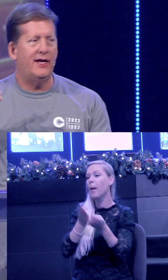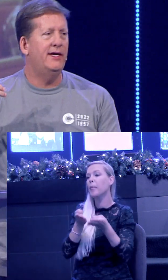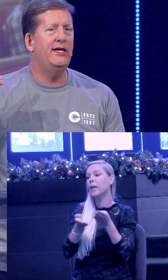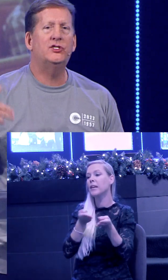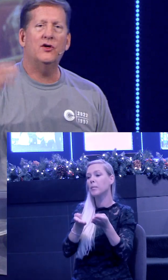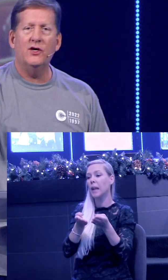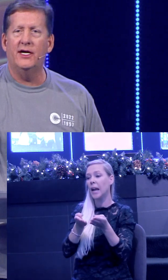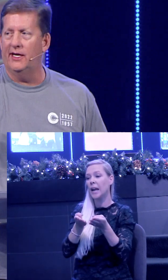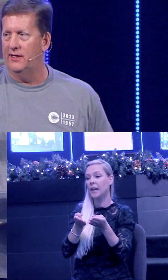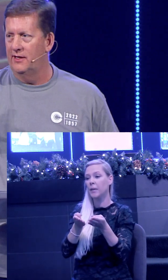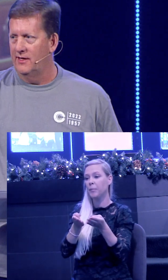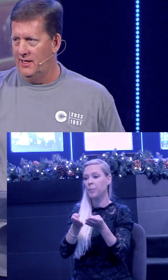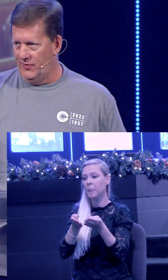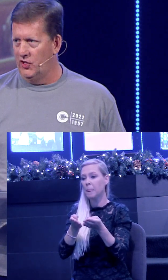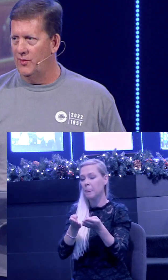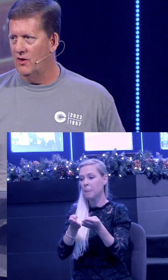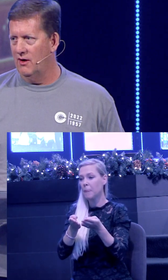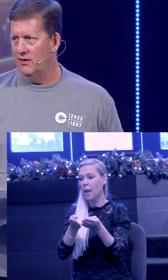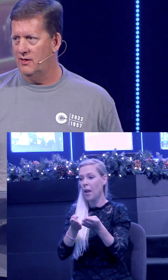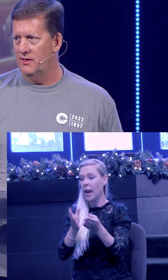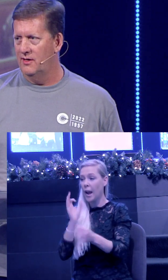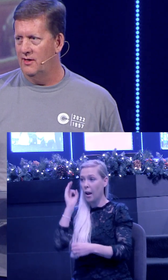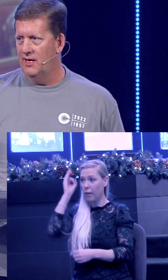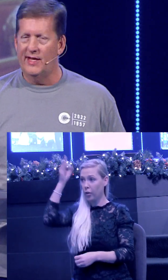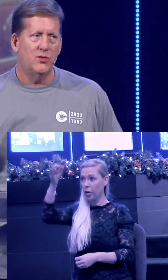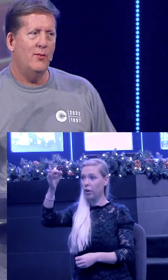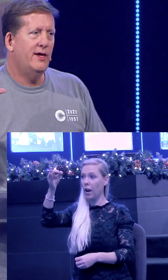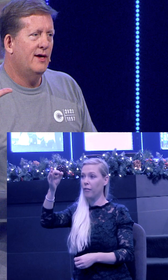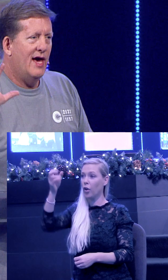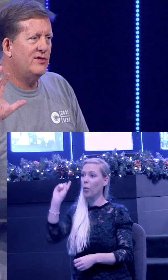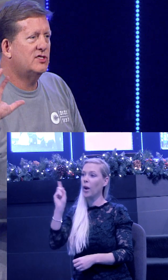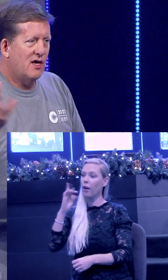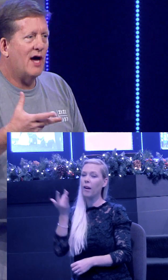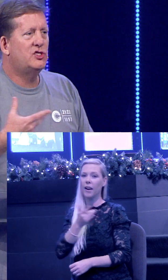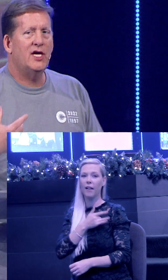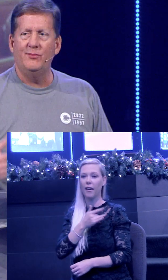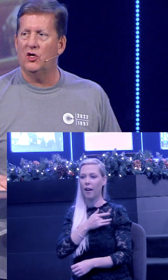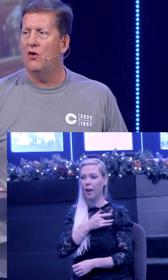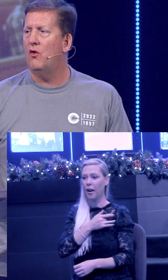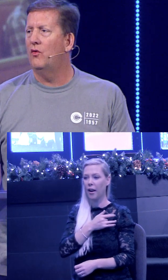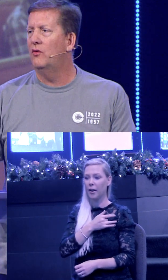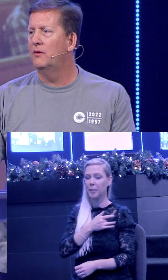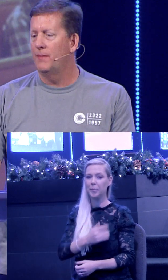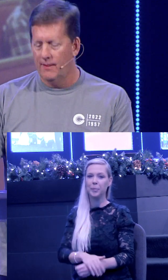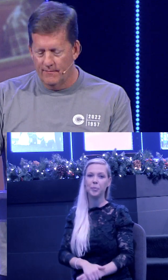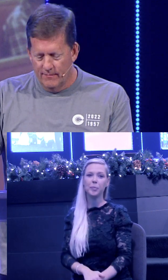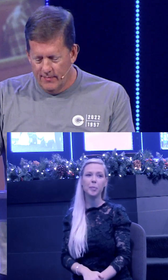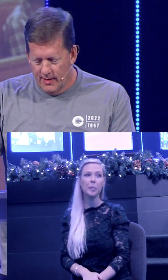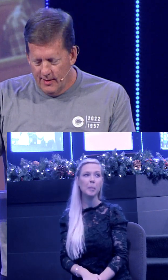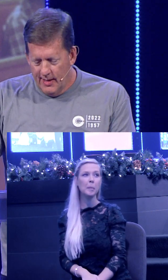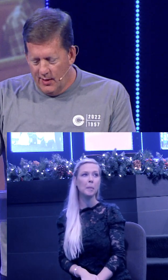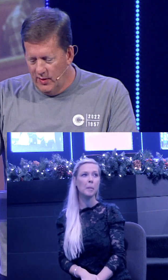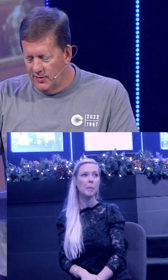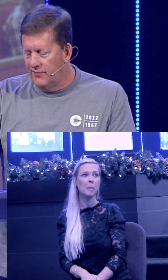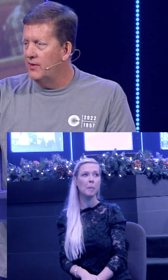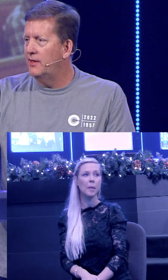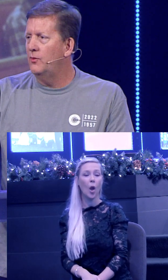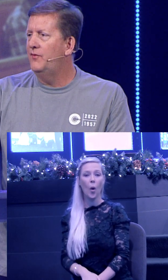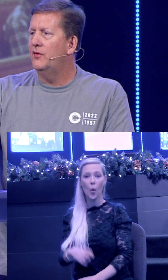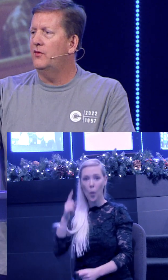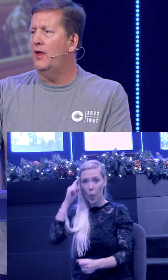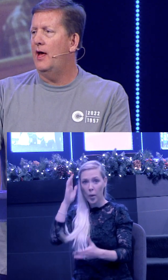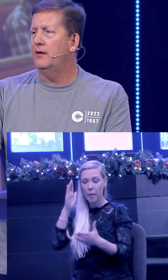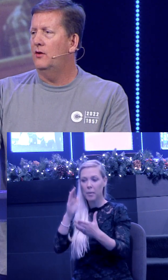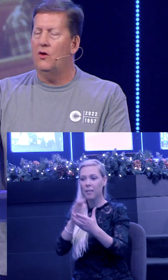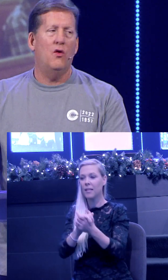he has planted eternity in the human heart. And that's why we have this God-shaped hole. And we believe that